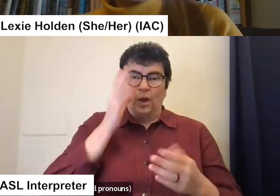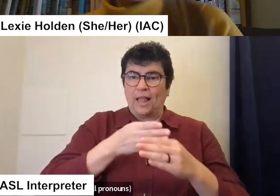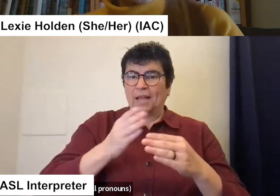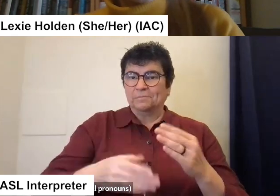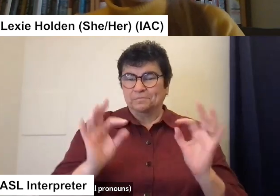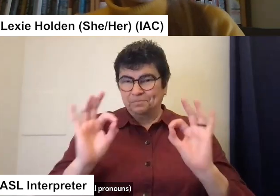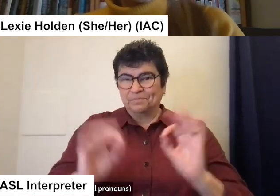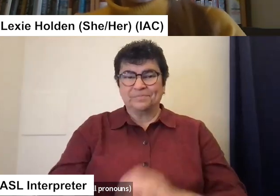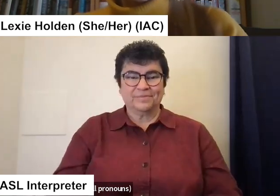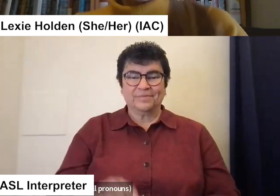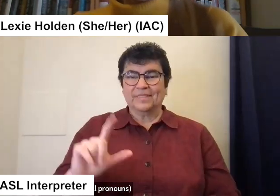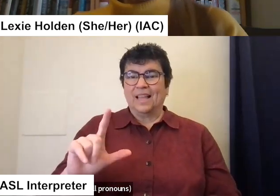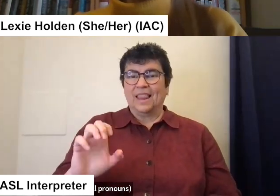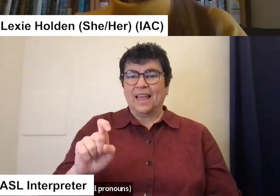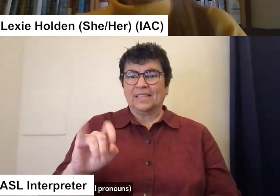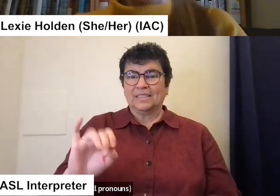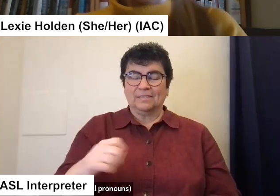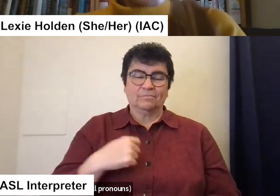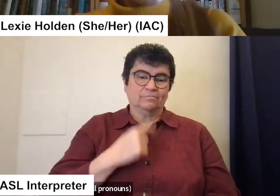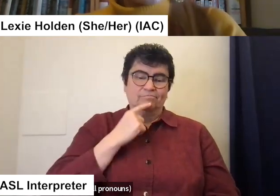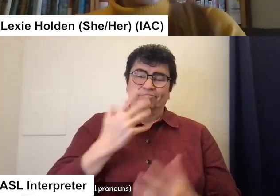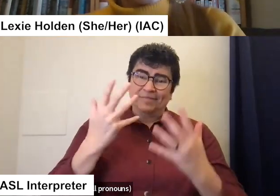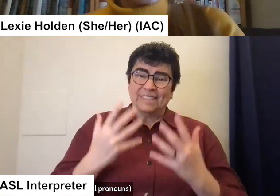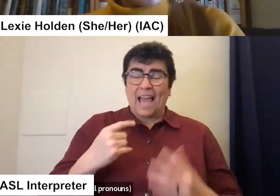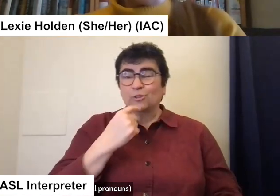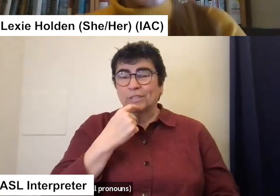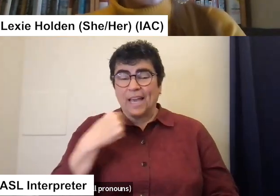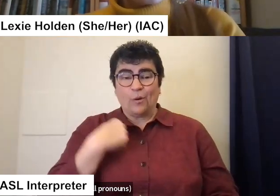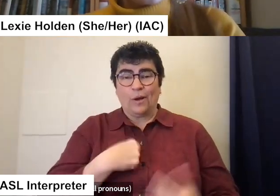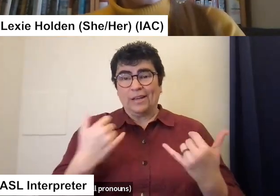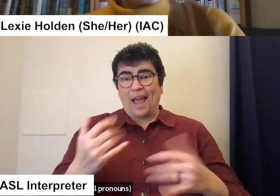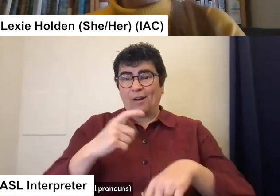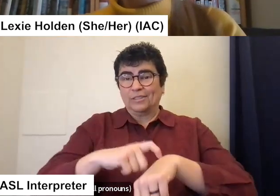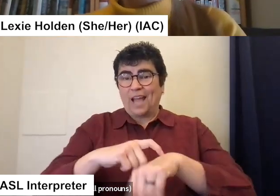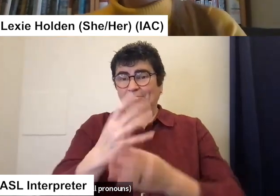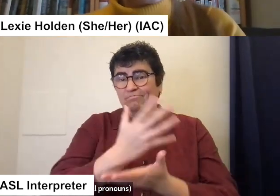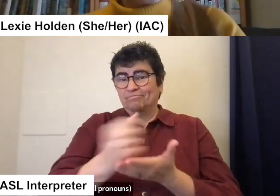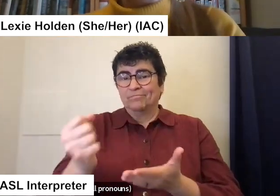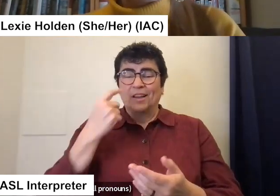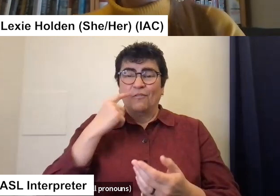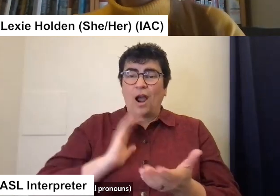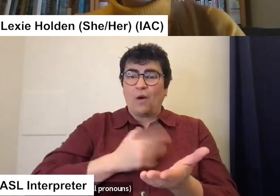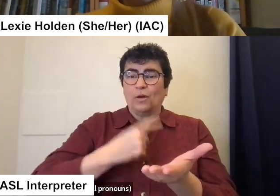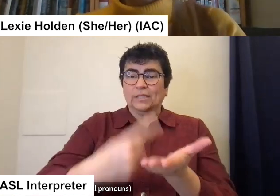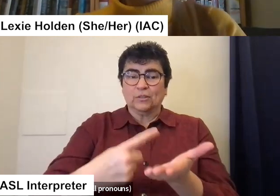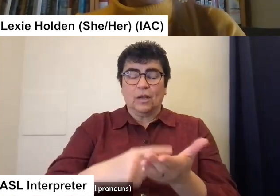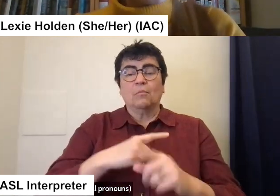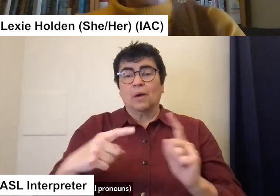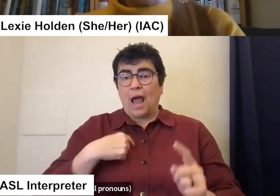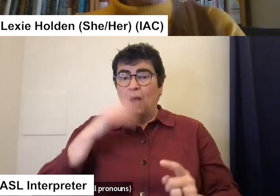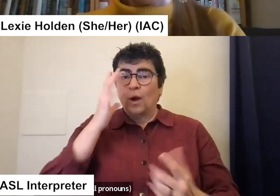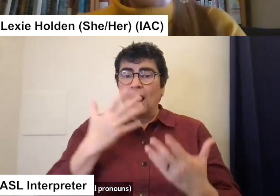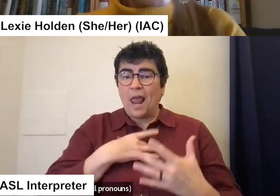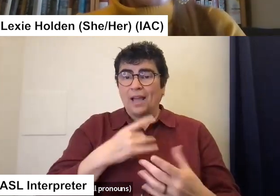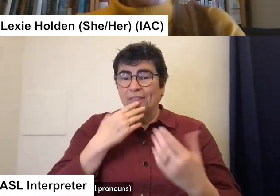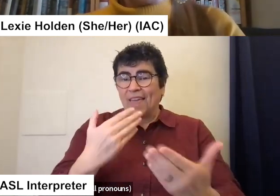on. Wonderful. Well, I'm so sad to say that we are now out of time for our moderated discussion, but I would like to thank you